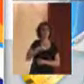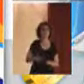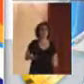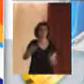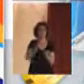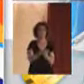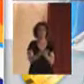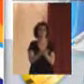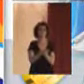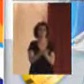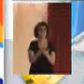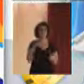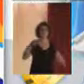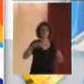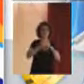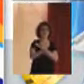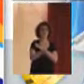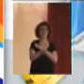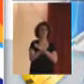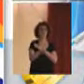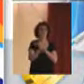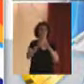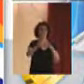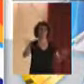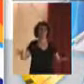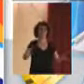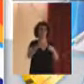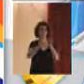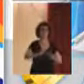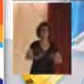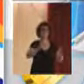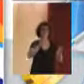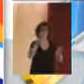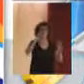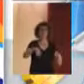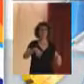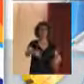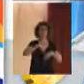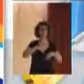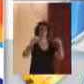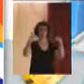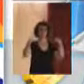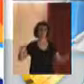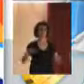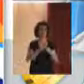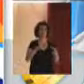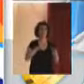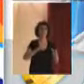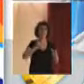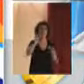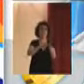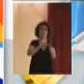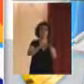and here professionals, practitioners can request access to a community, and if the community